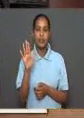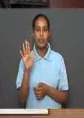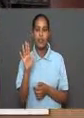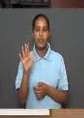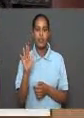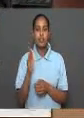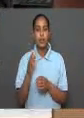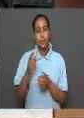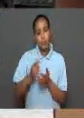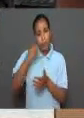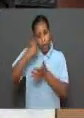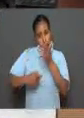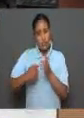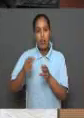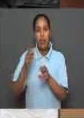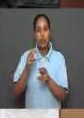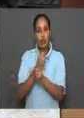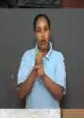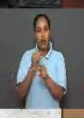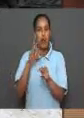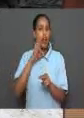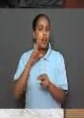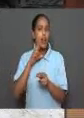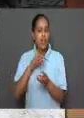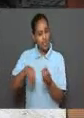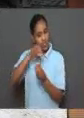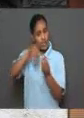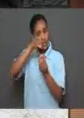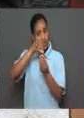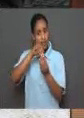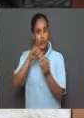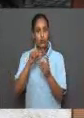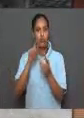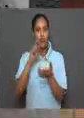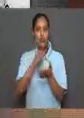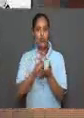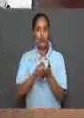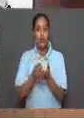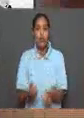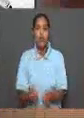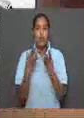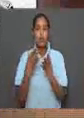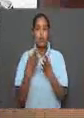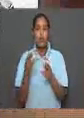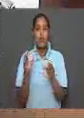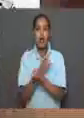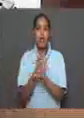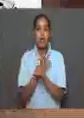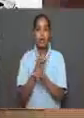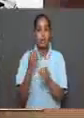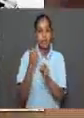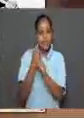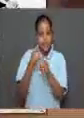1925, the price of natural rubber had increased to the point that many